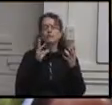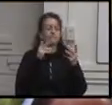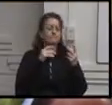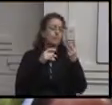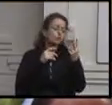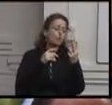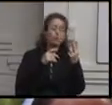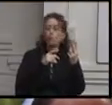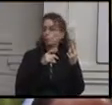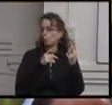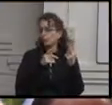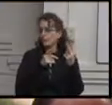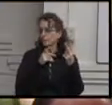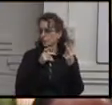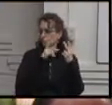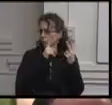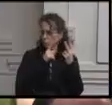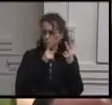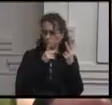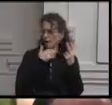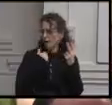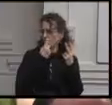thing I'll